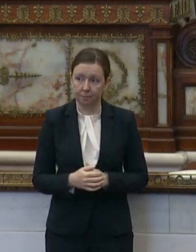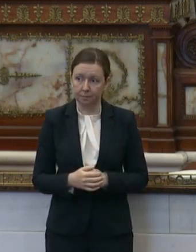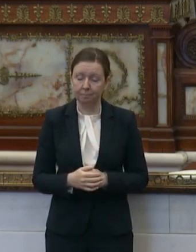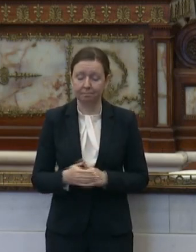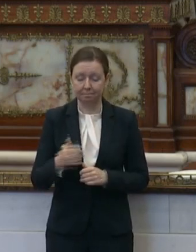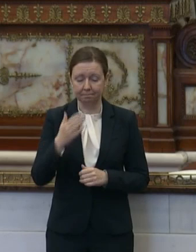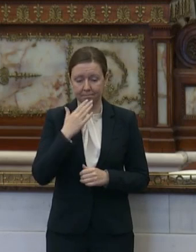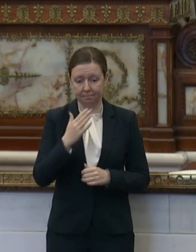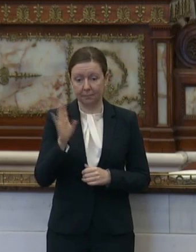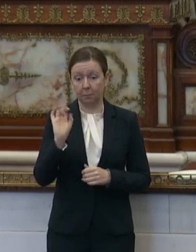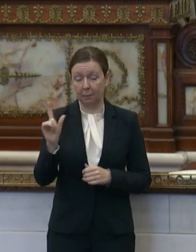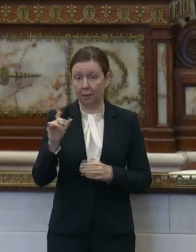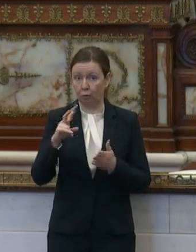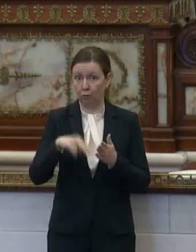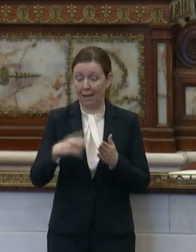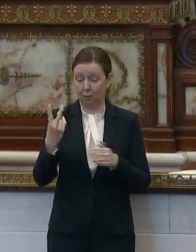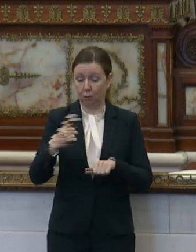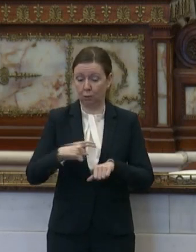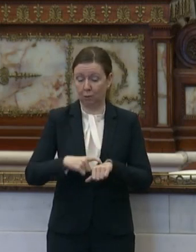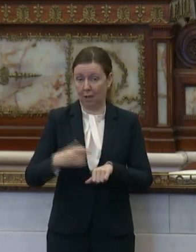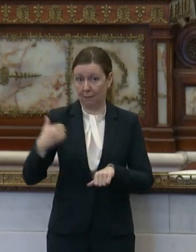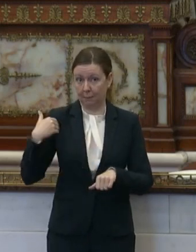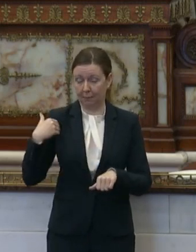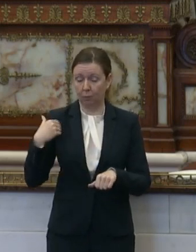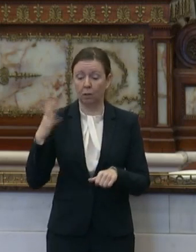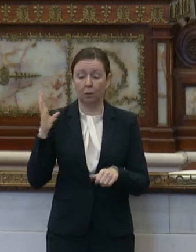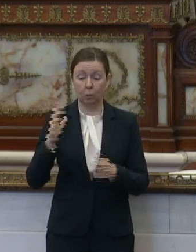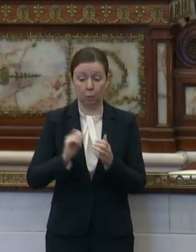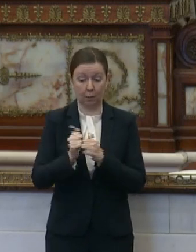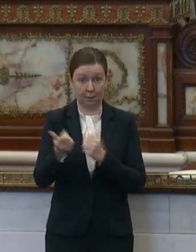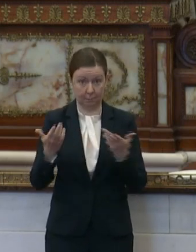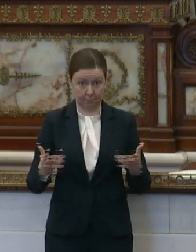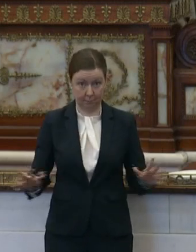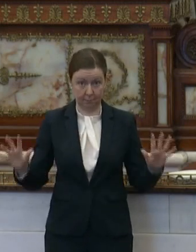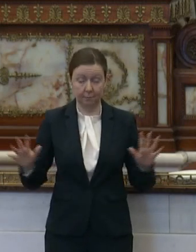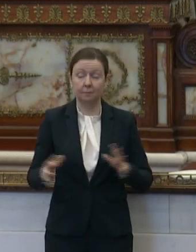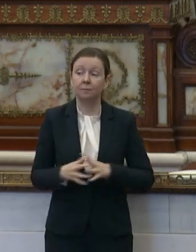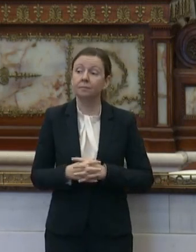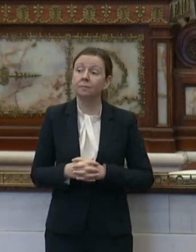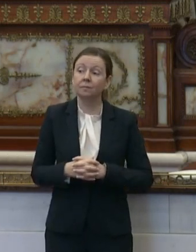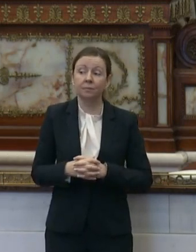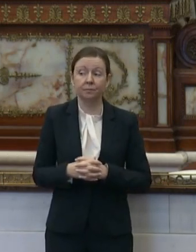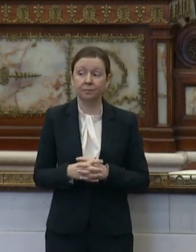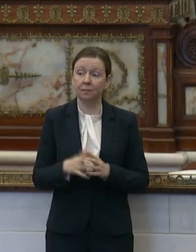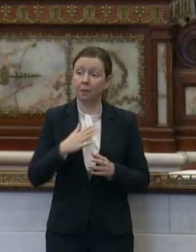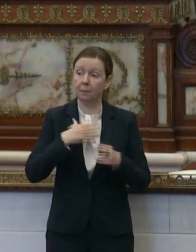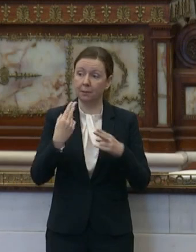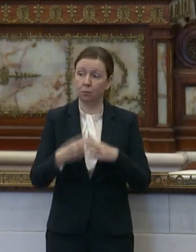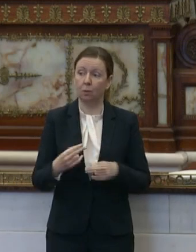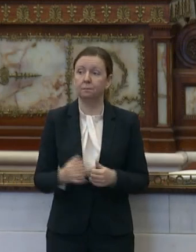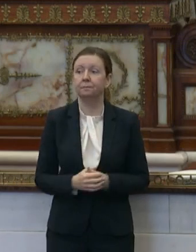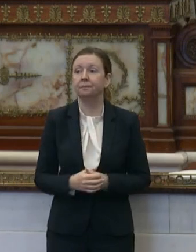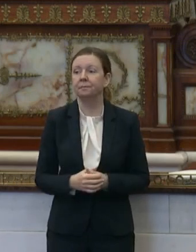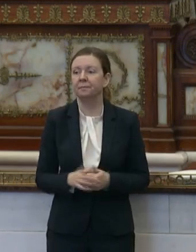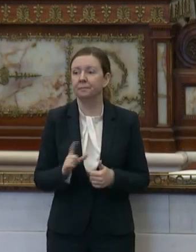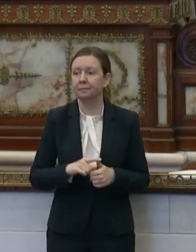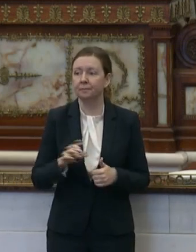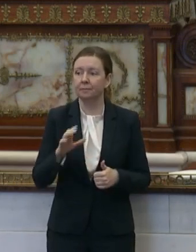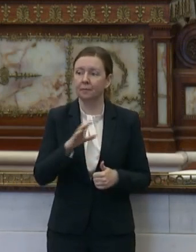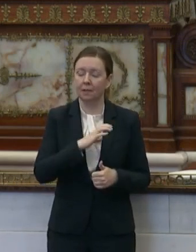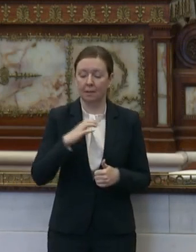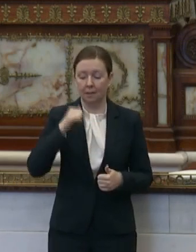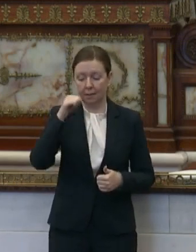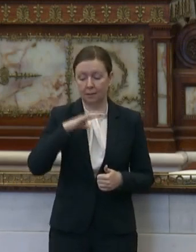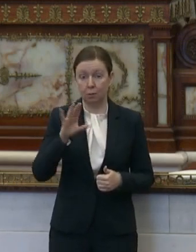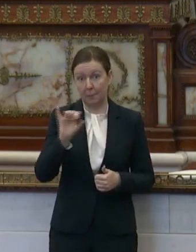Thank you. This bill having been read on two different days, the question now is, shall the bill pass finally? Mr. Decker, call the roll. Councilwoman Bass?